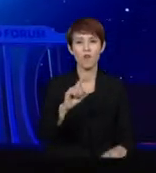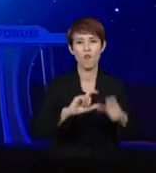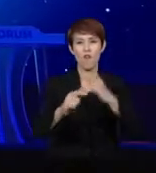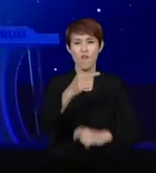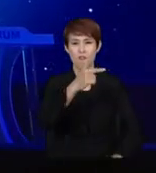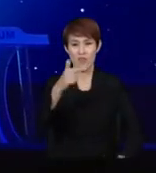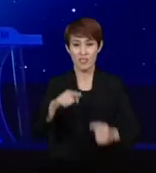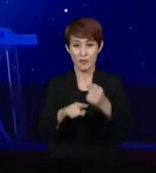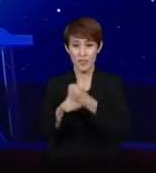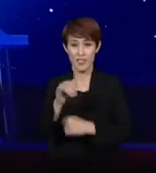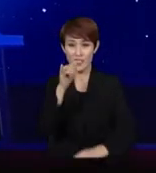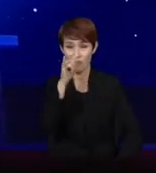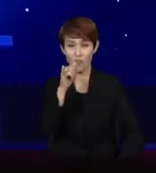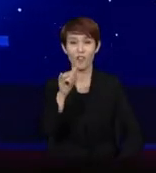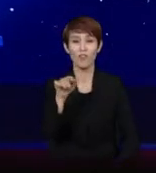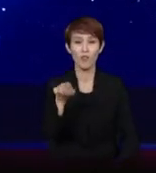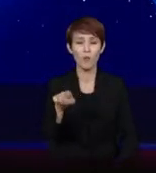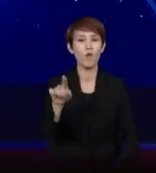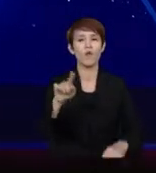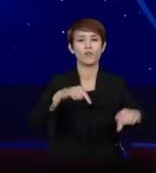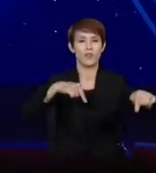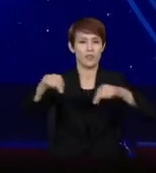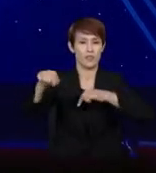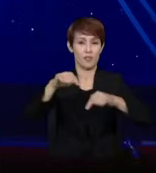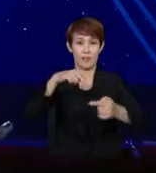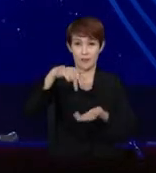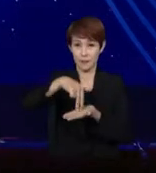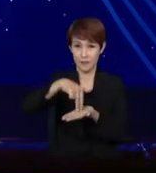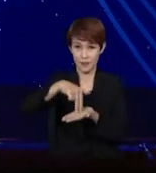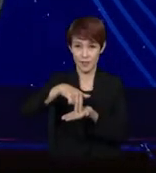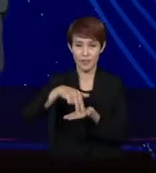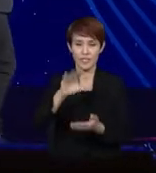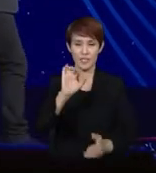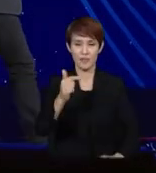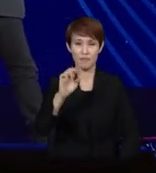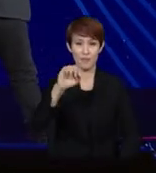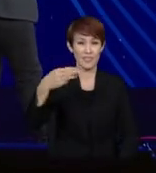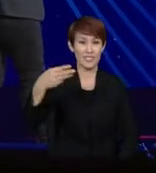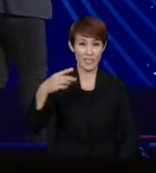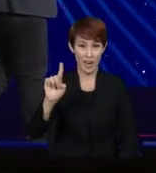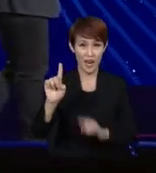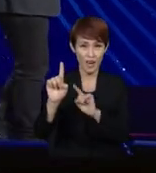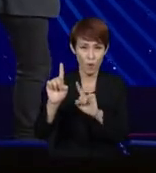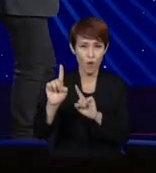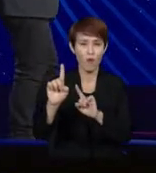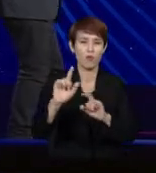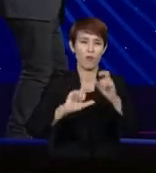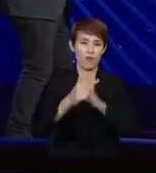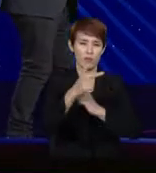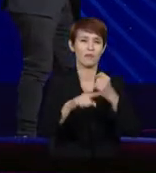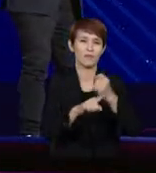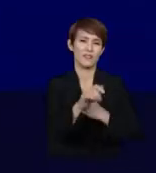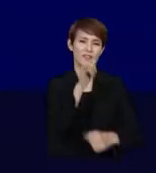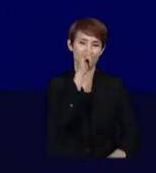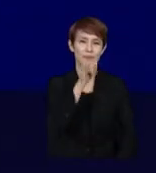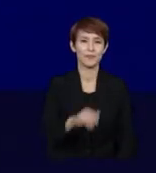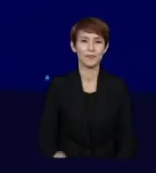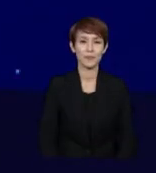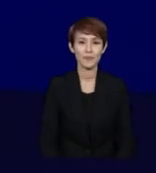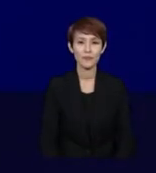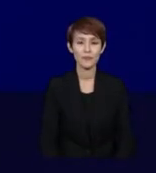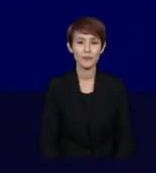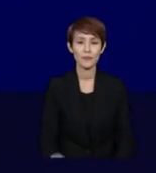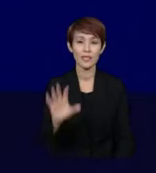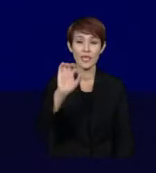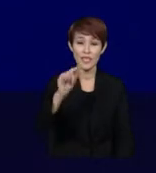politics. For what is an intuition behind what infrastructure ultimately does? Arguably,